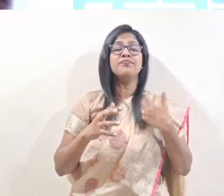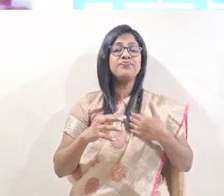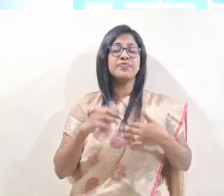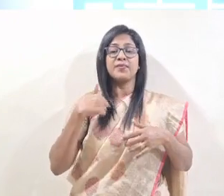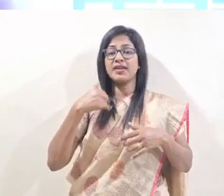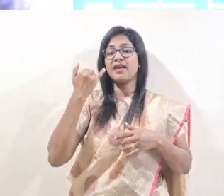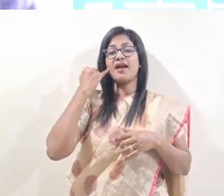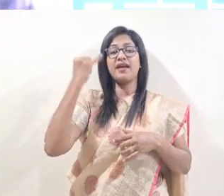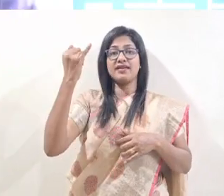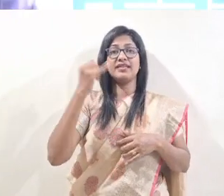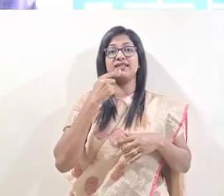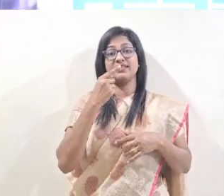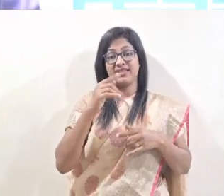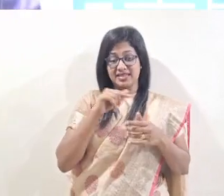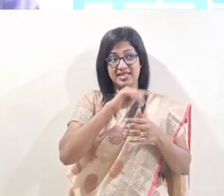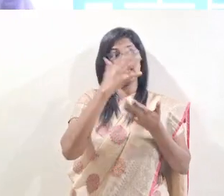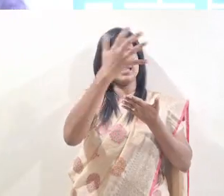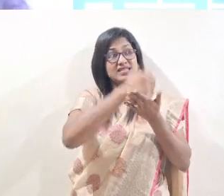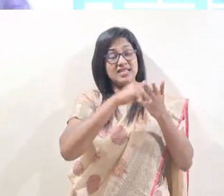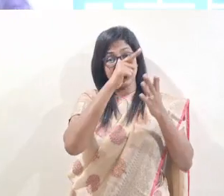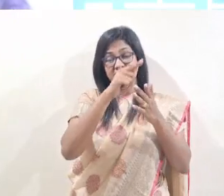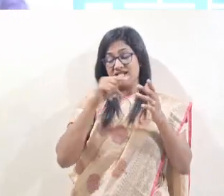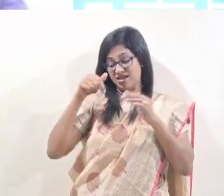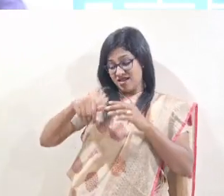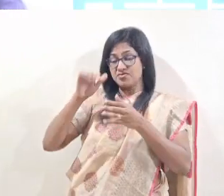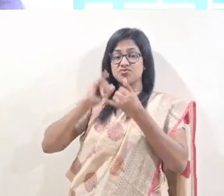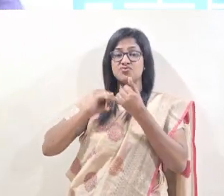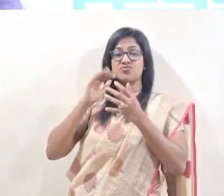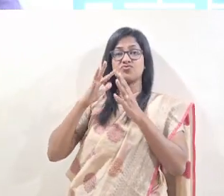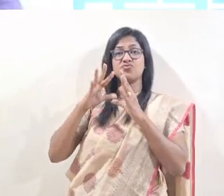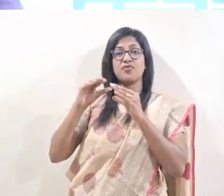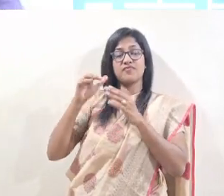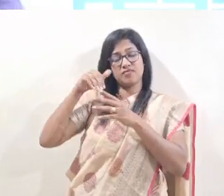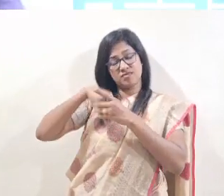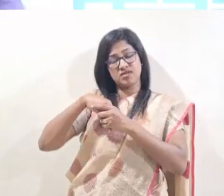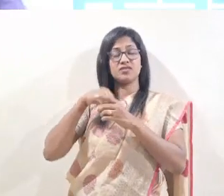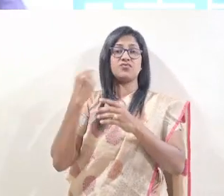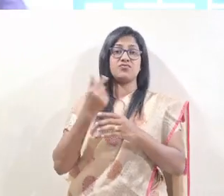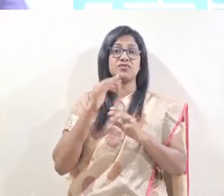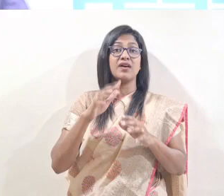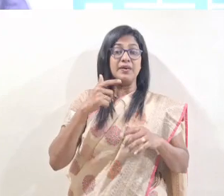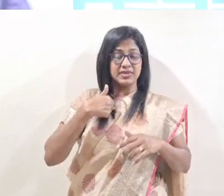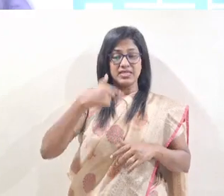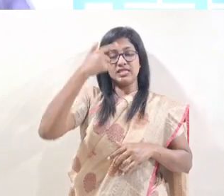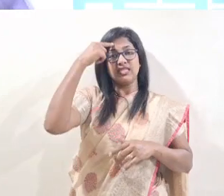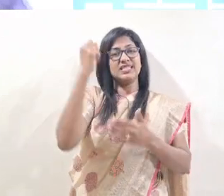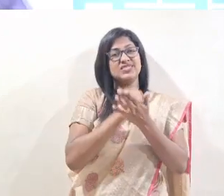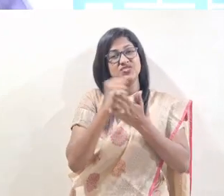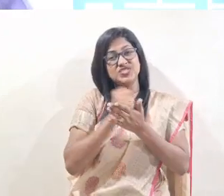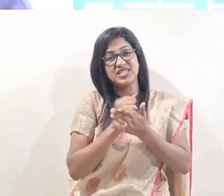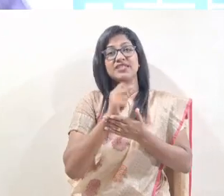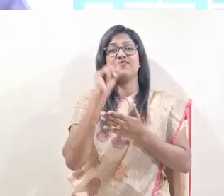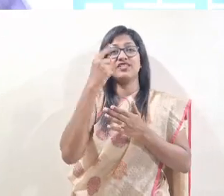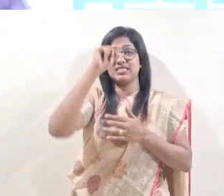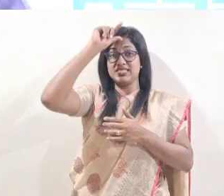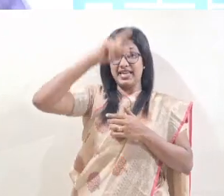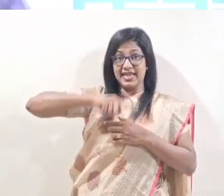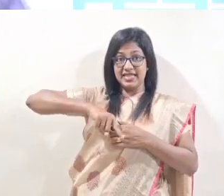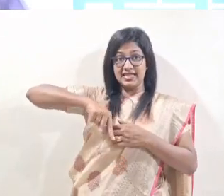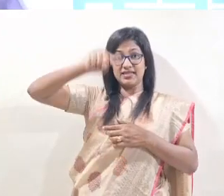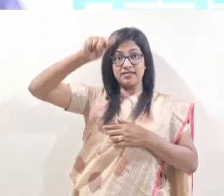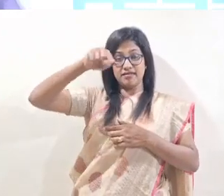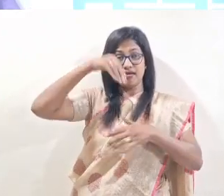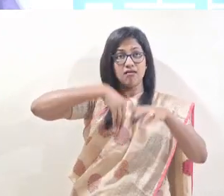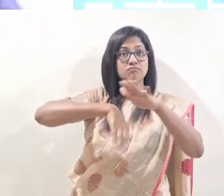to give you an idea that how we are using these software. So what we decided was we should try to collect data from